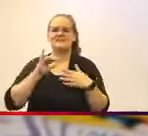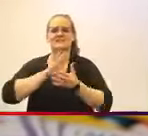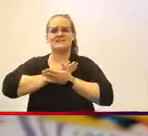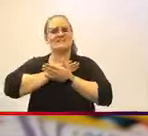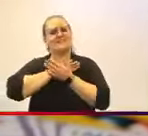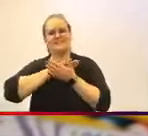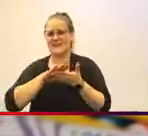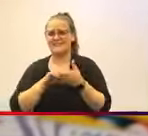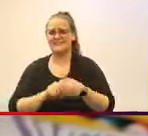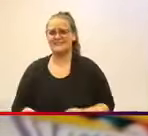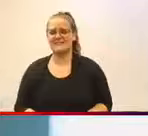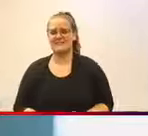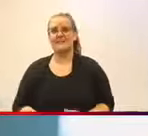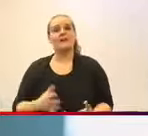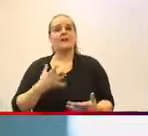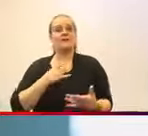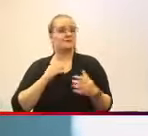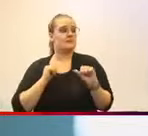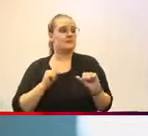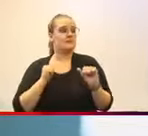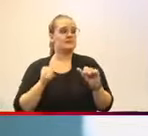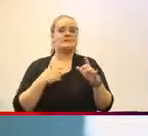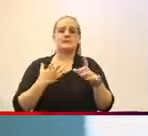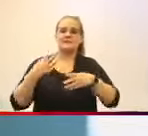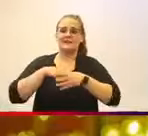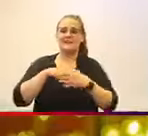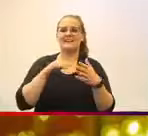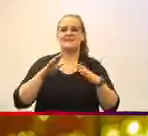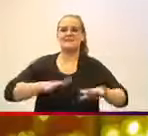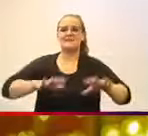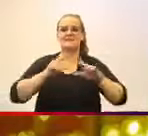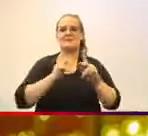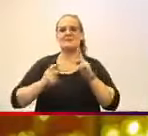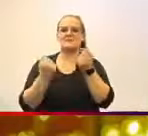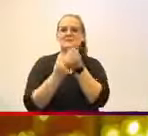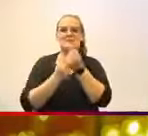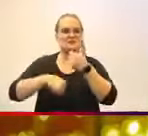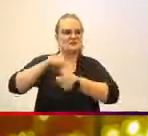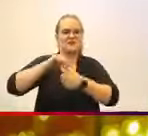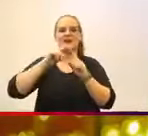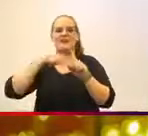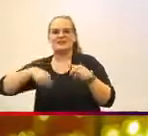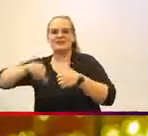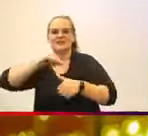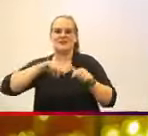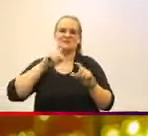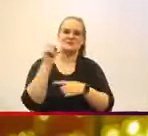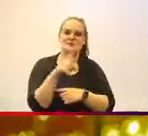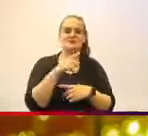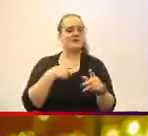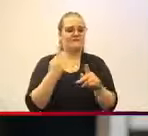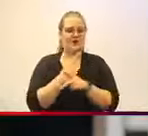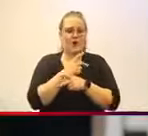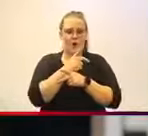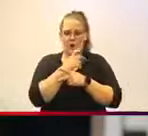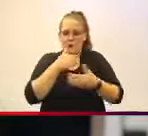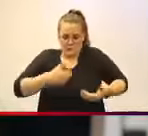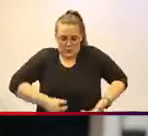I like being able to be in a space with people supporting each other, answering each other's questions, figuring out who we are